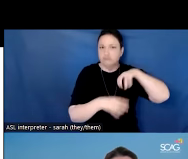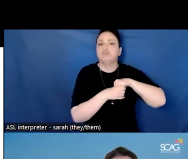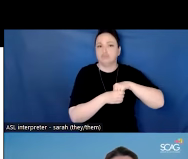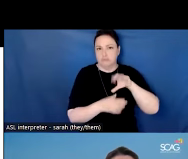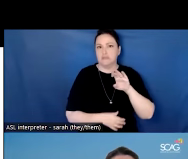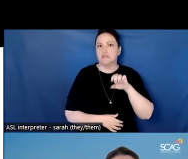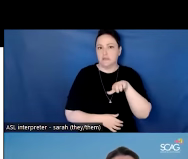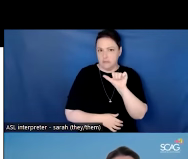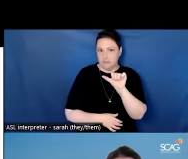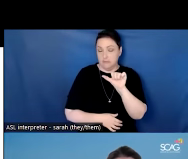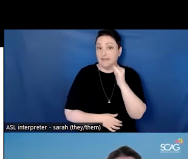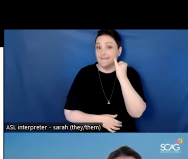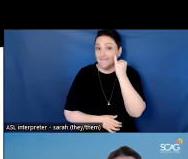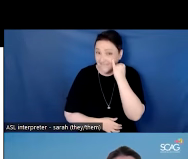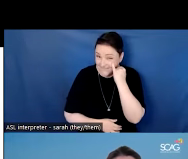action is,